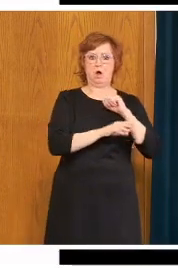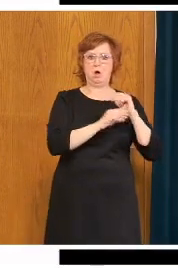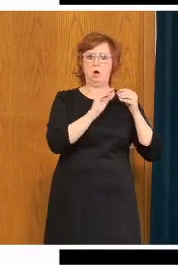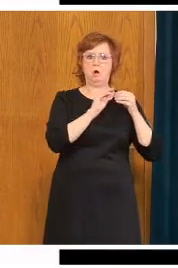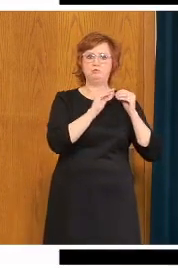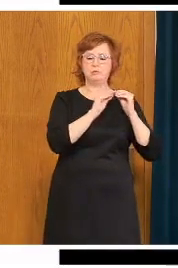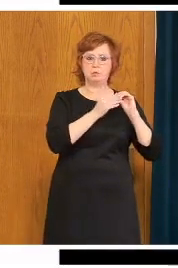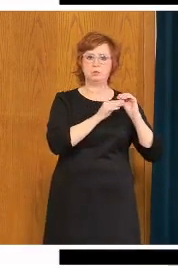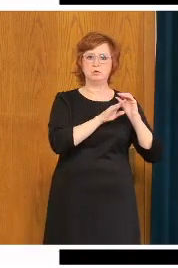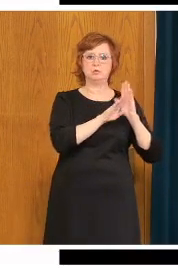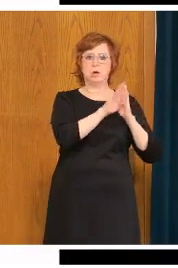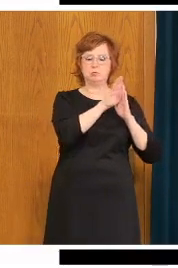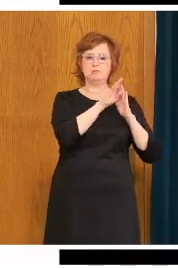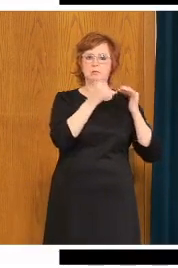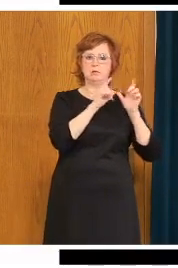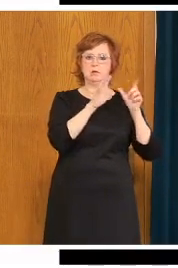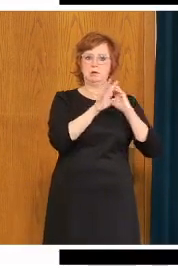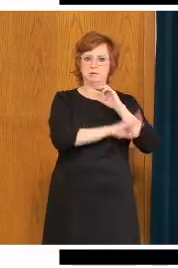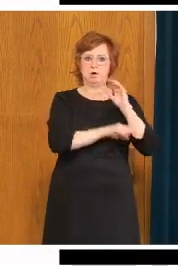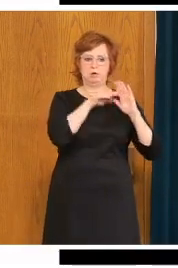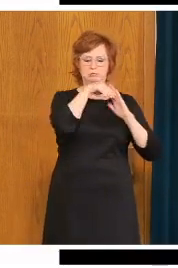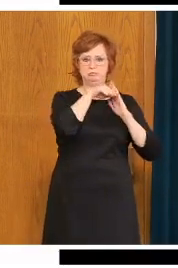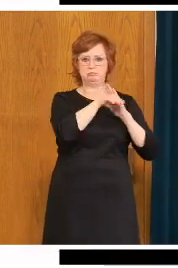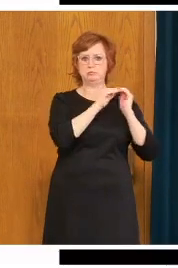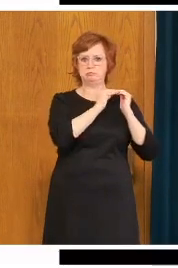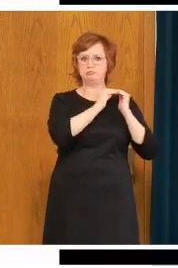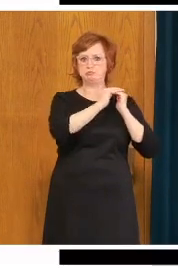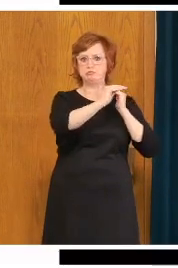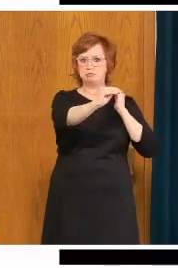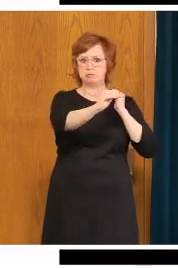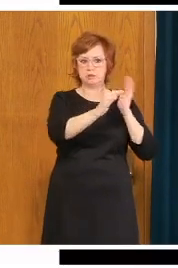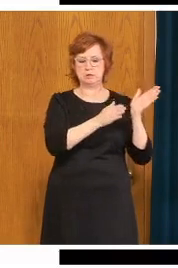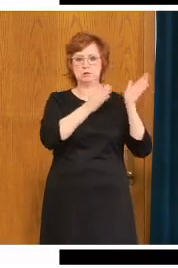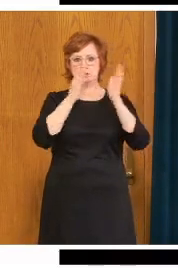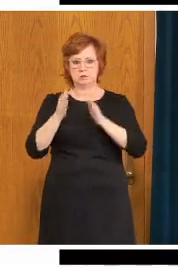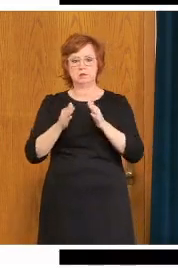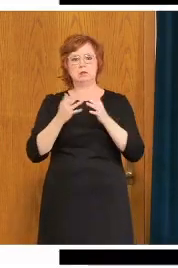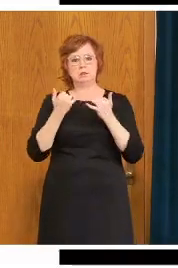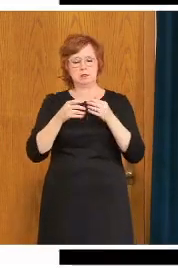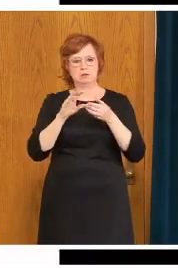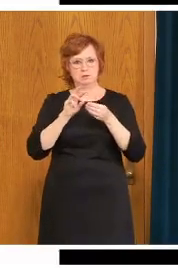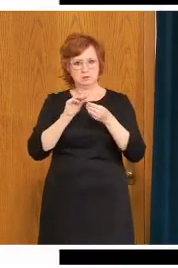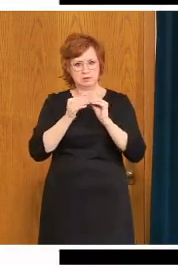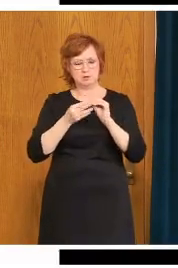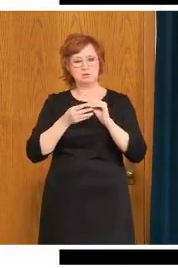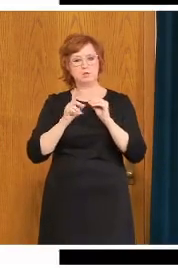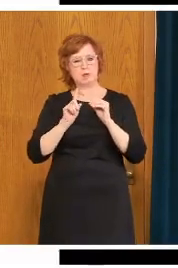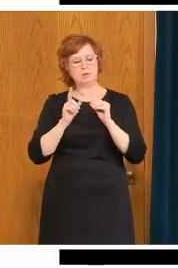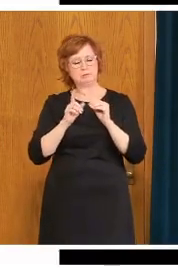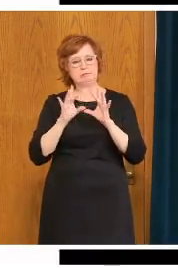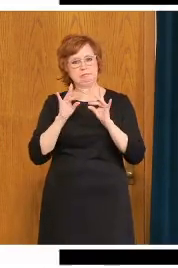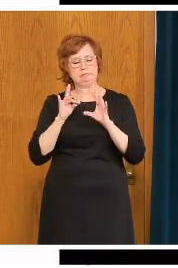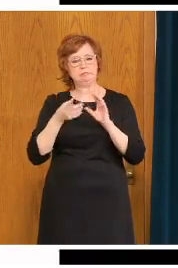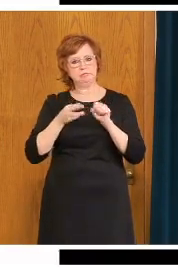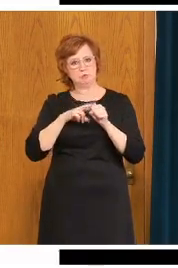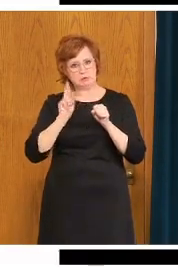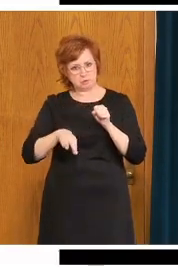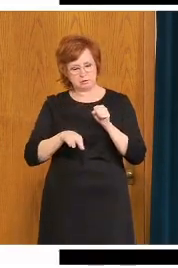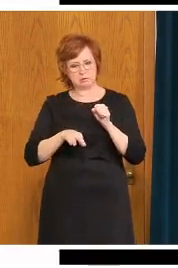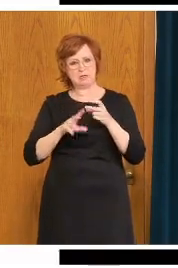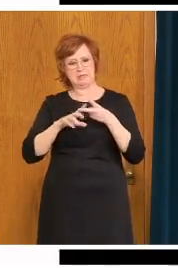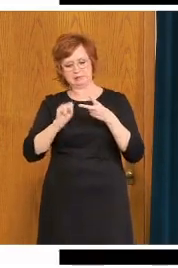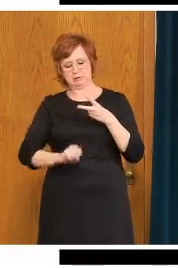are trending up, and not just in Regina now, but in many parts of the south of the province. And we are not alone in this.